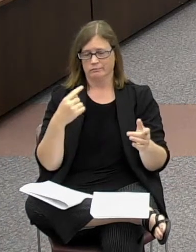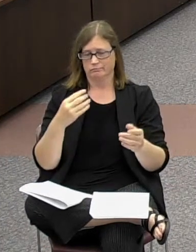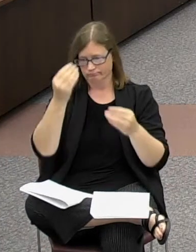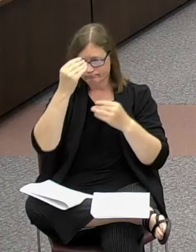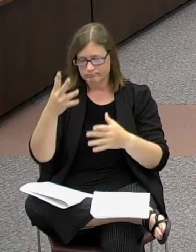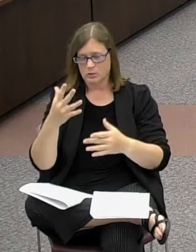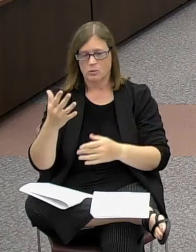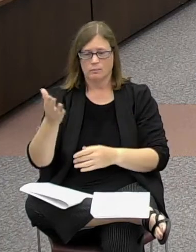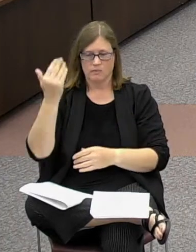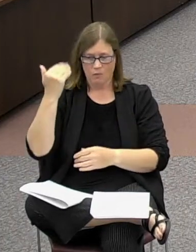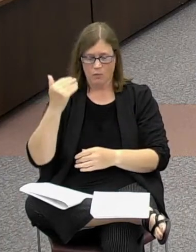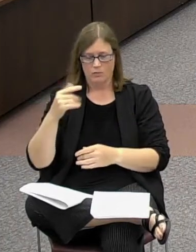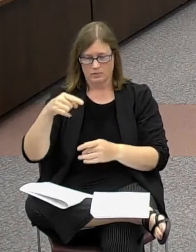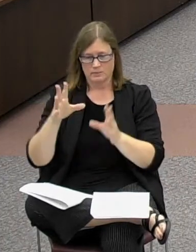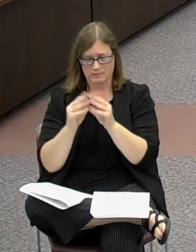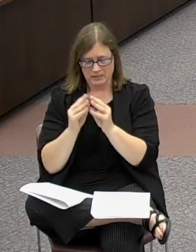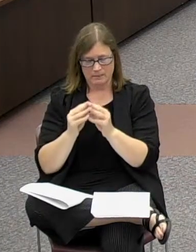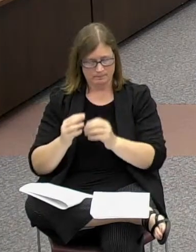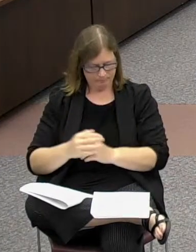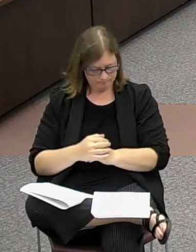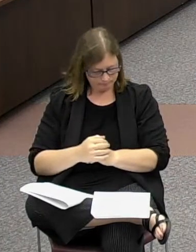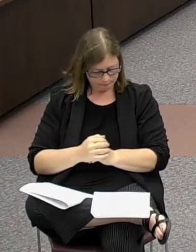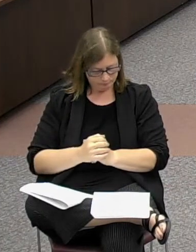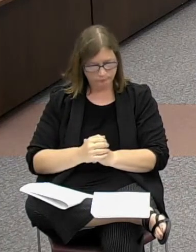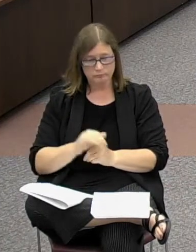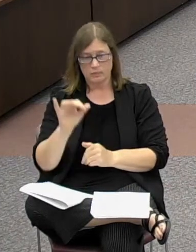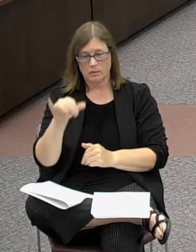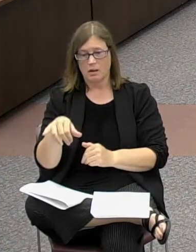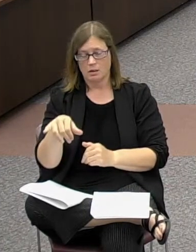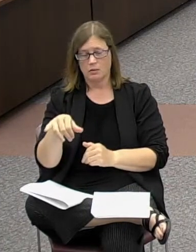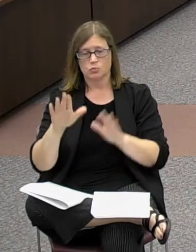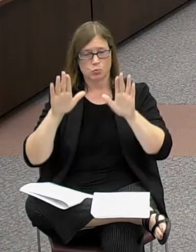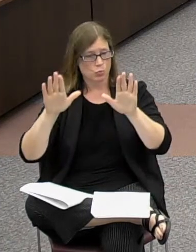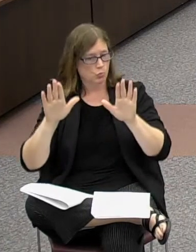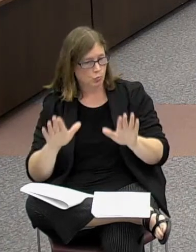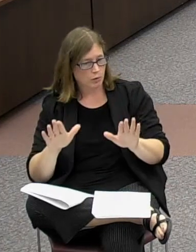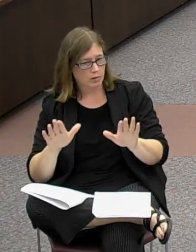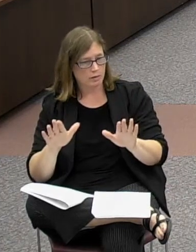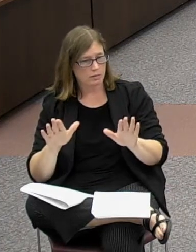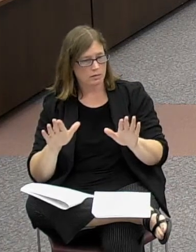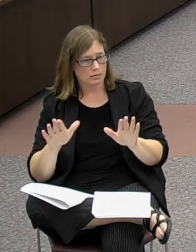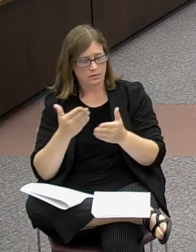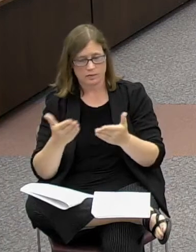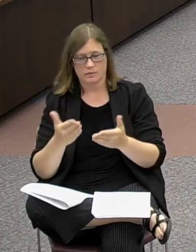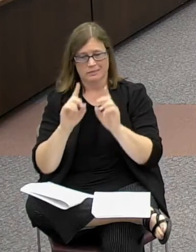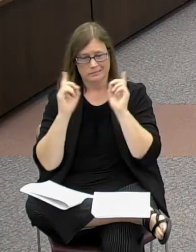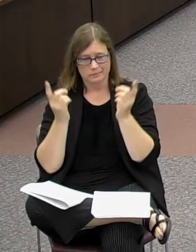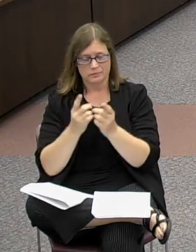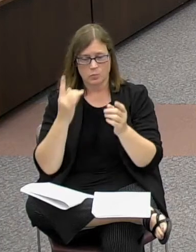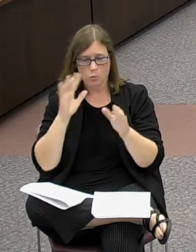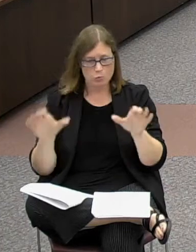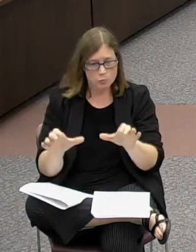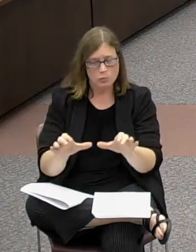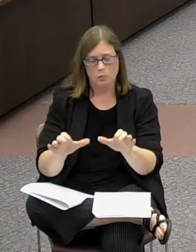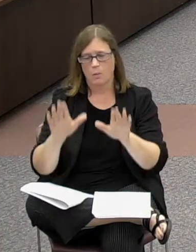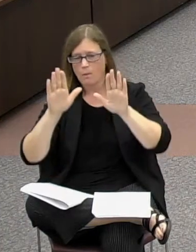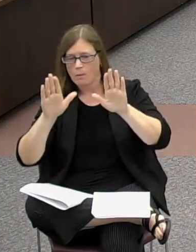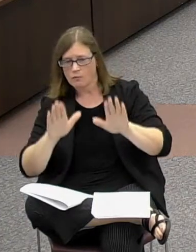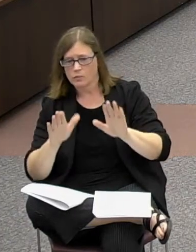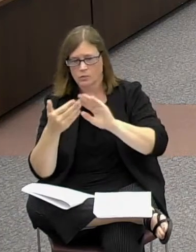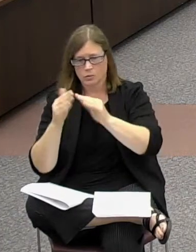tonight's meeting. So that's a great thing that the district is doing, and it's wonderful that the